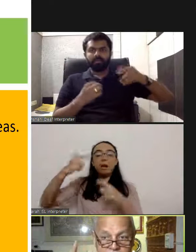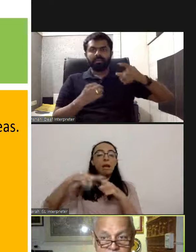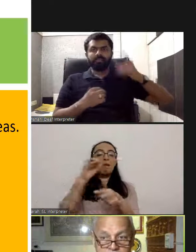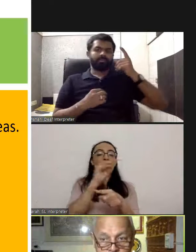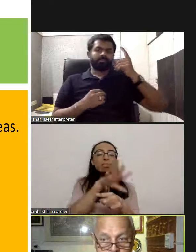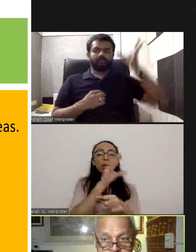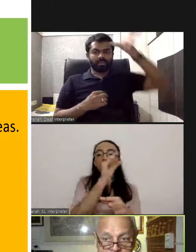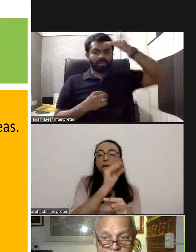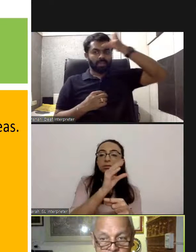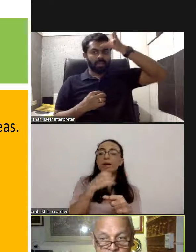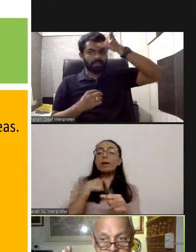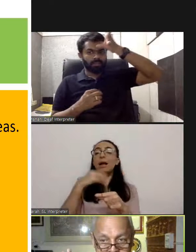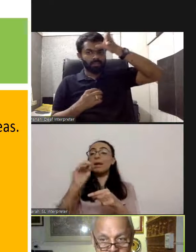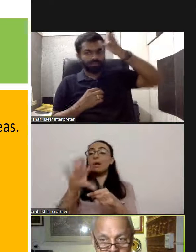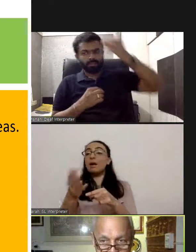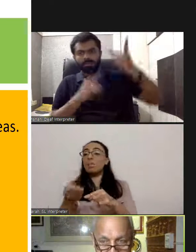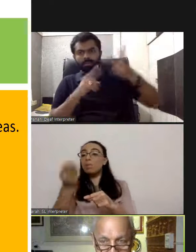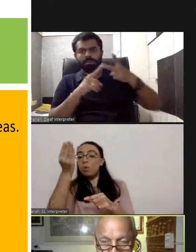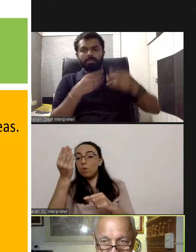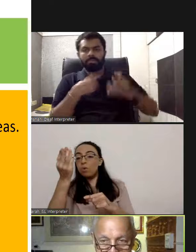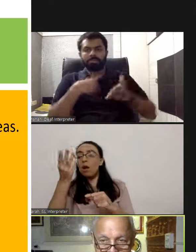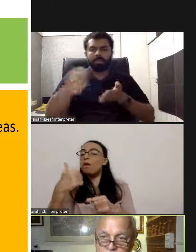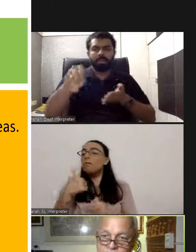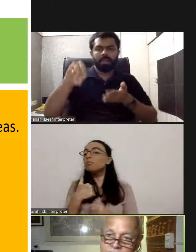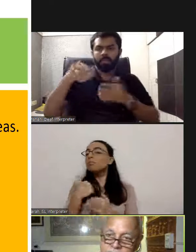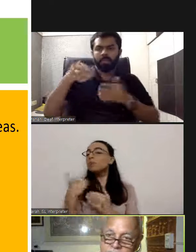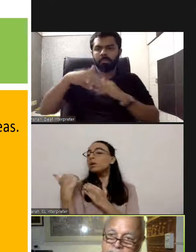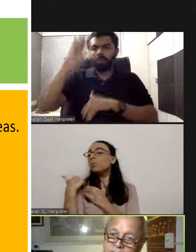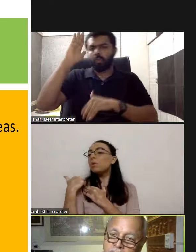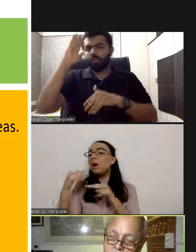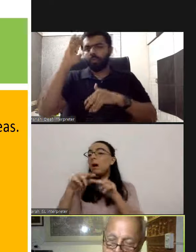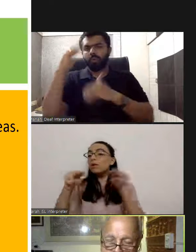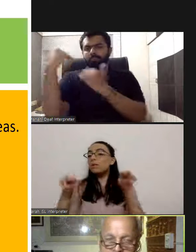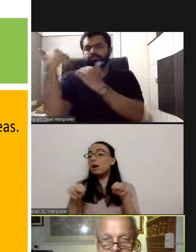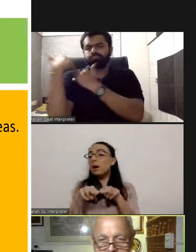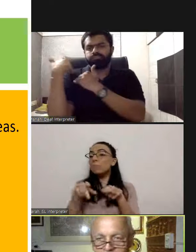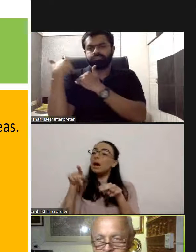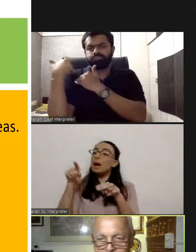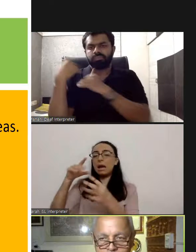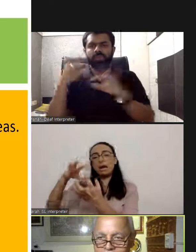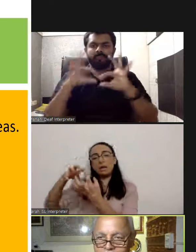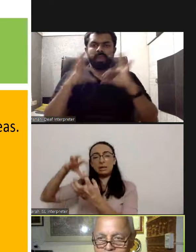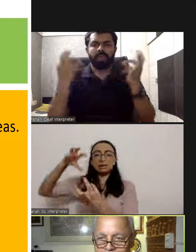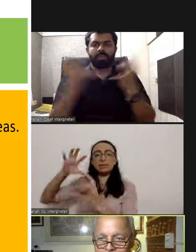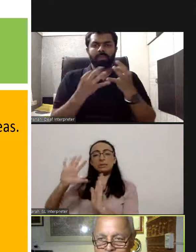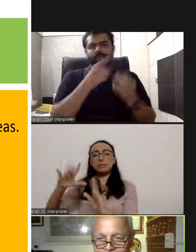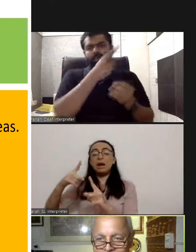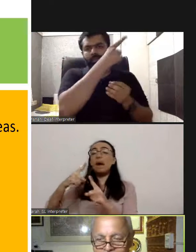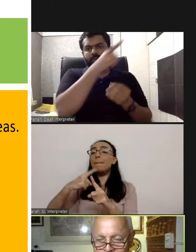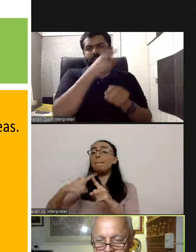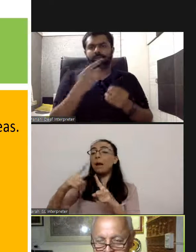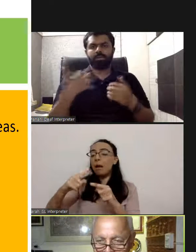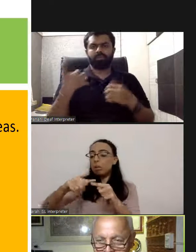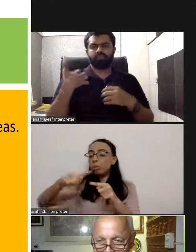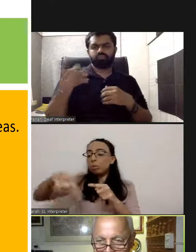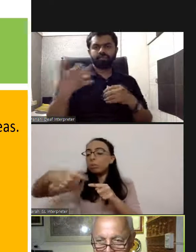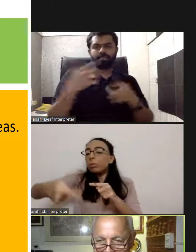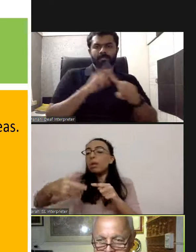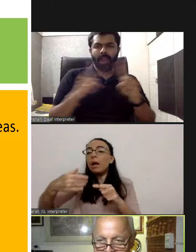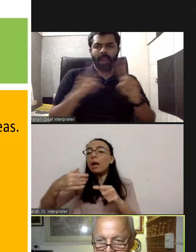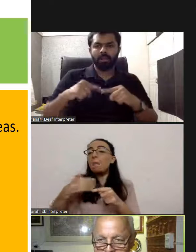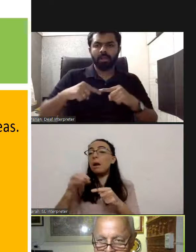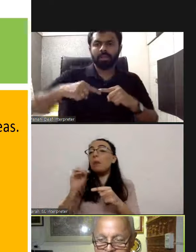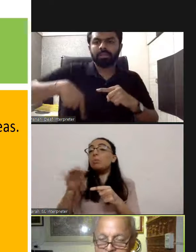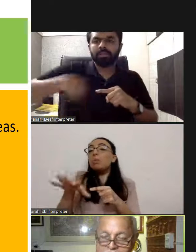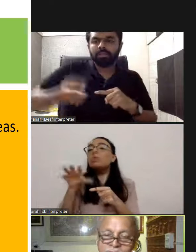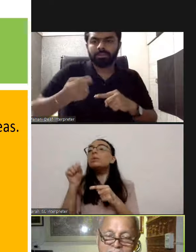the family, though the family per se may be rich. I don't know how many of you